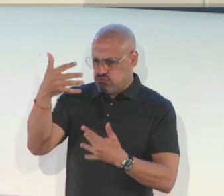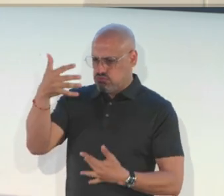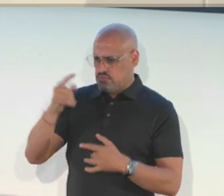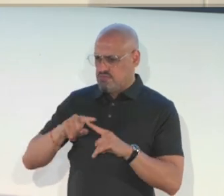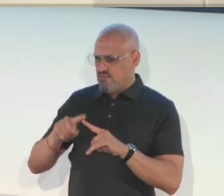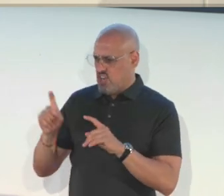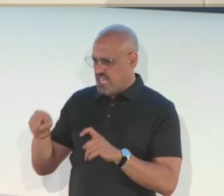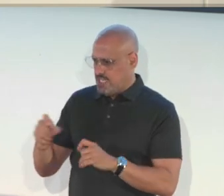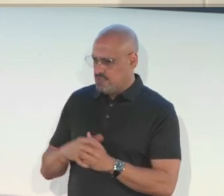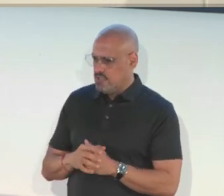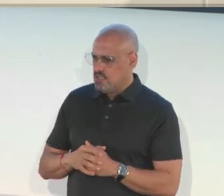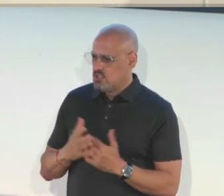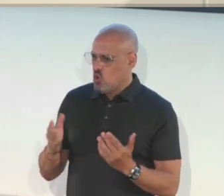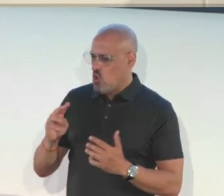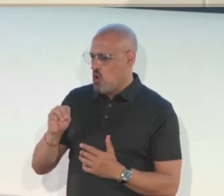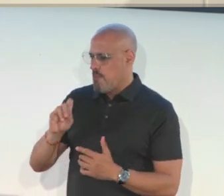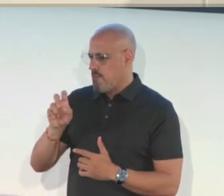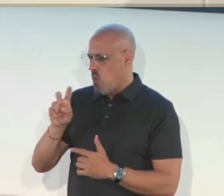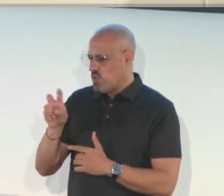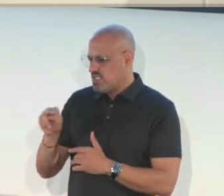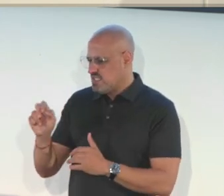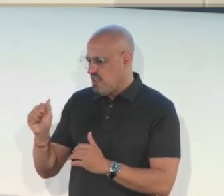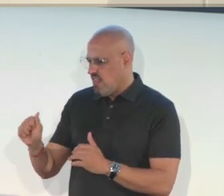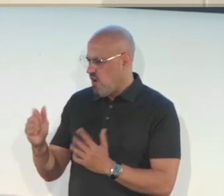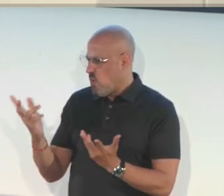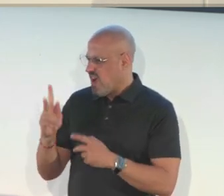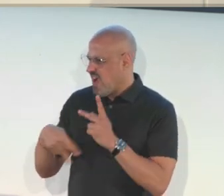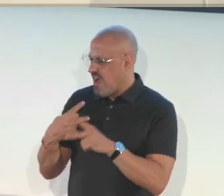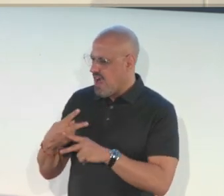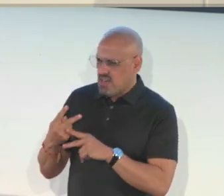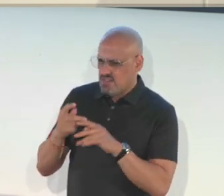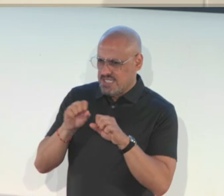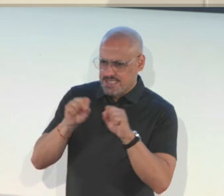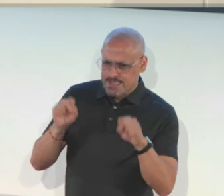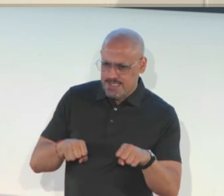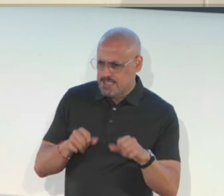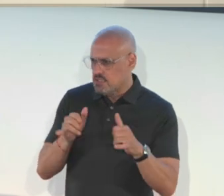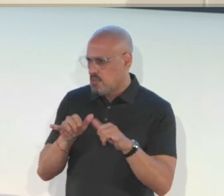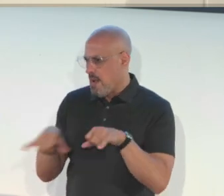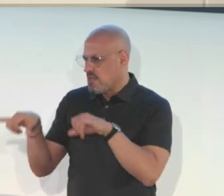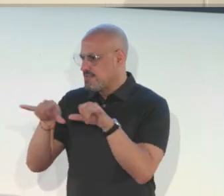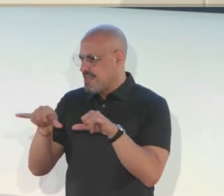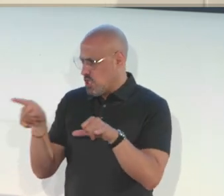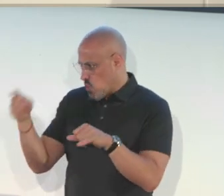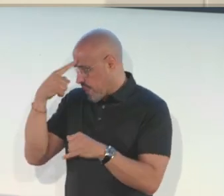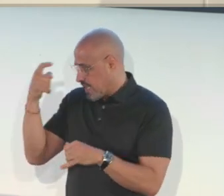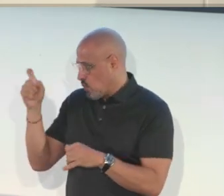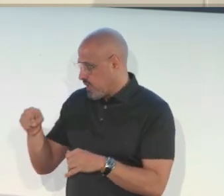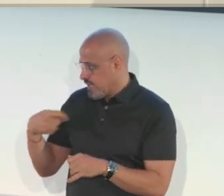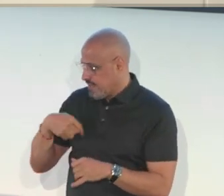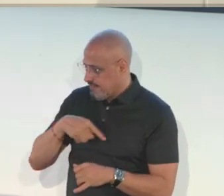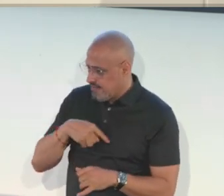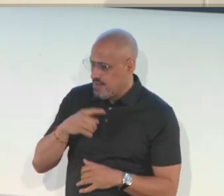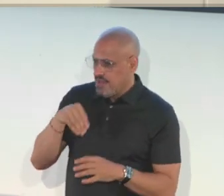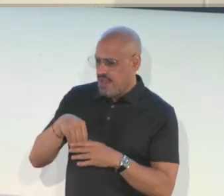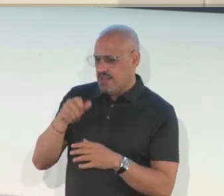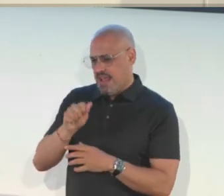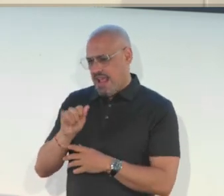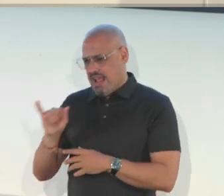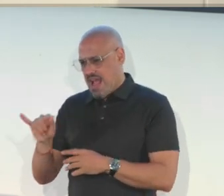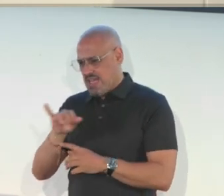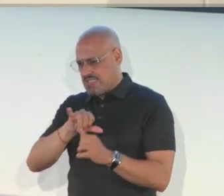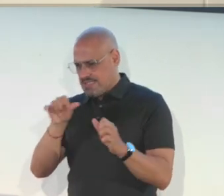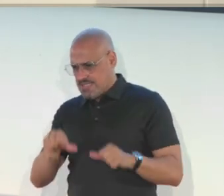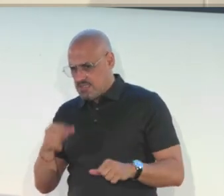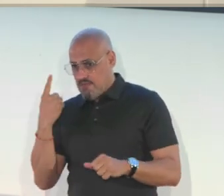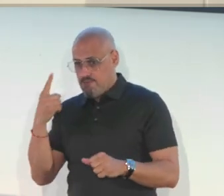What, coming from Mozilla, what type of systems or standards do we think we need that in the AI ecosystem